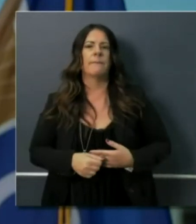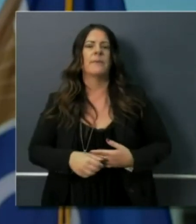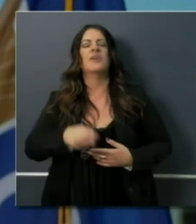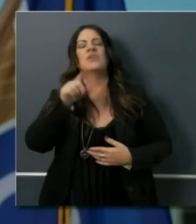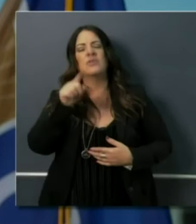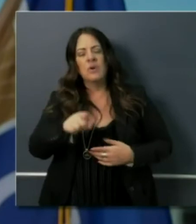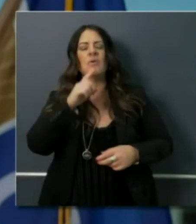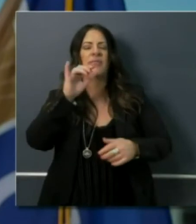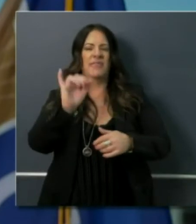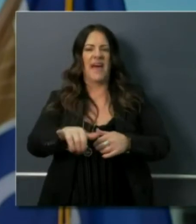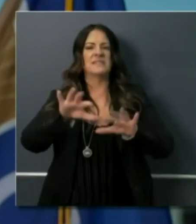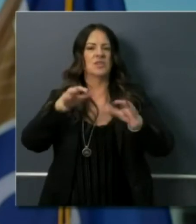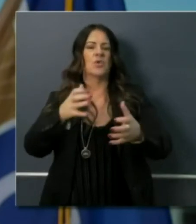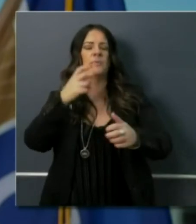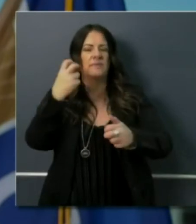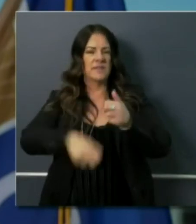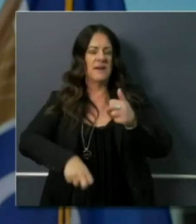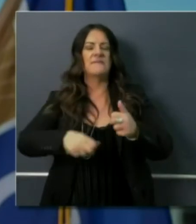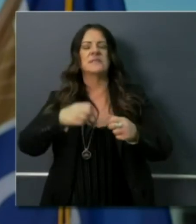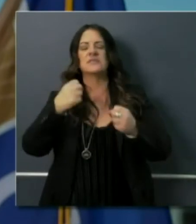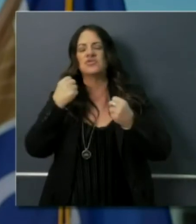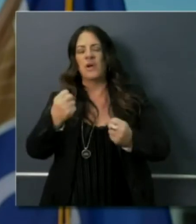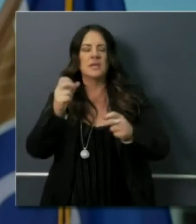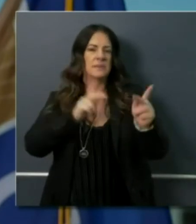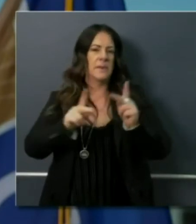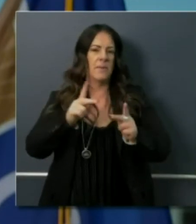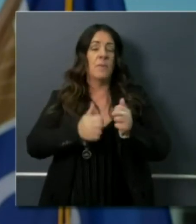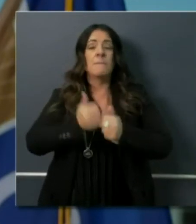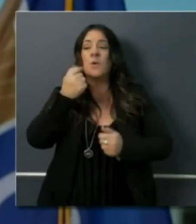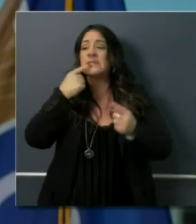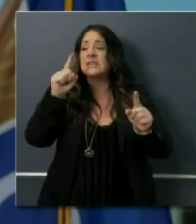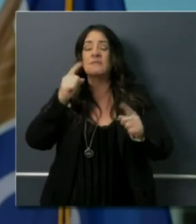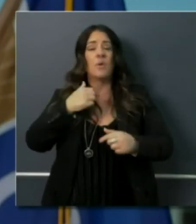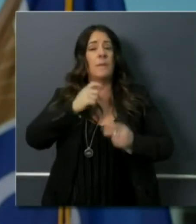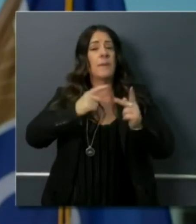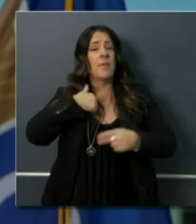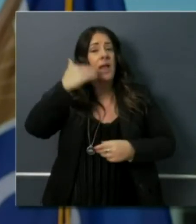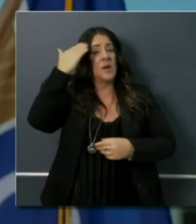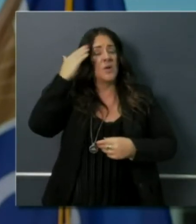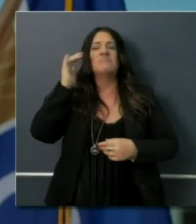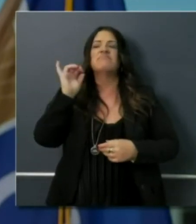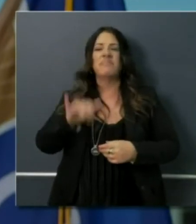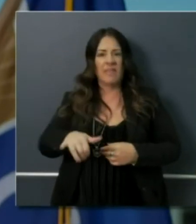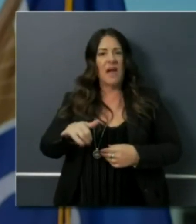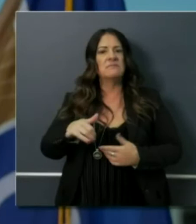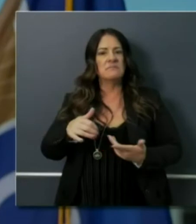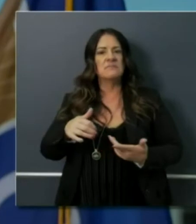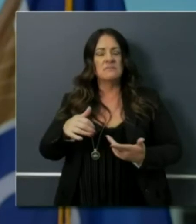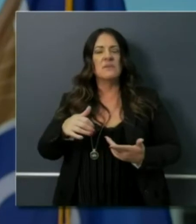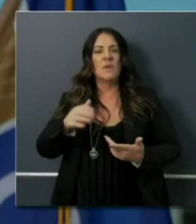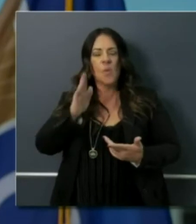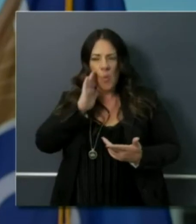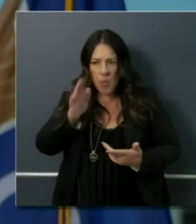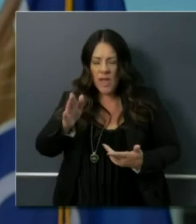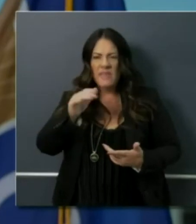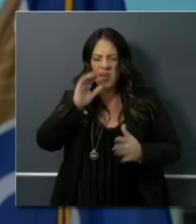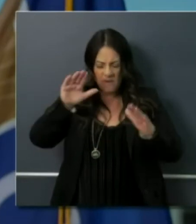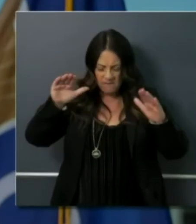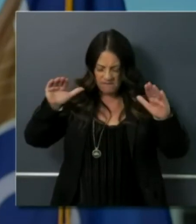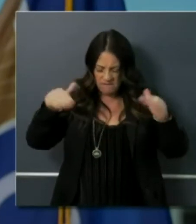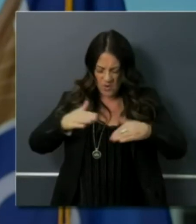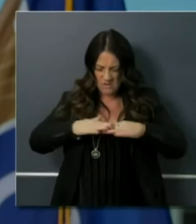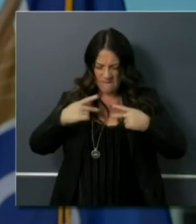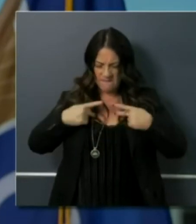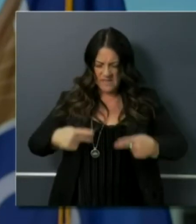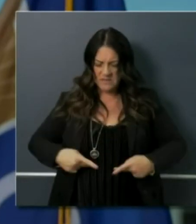people I know, the most successful people I know, focus not just on their physical health,